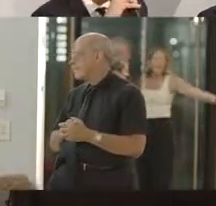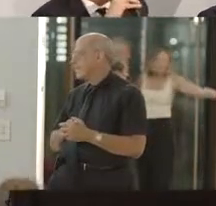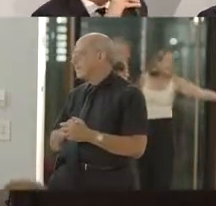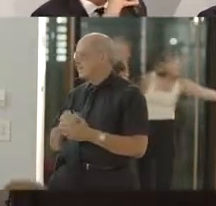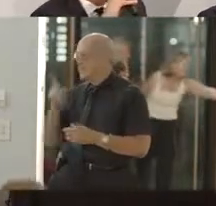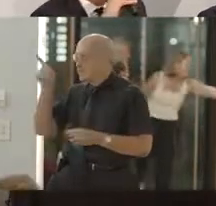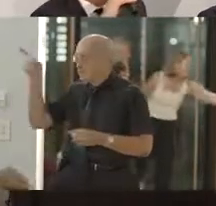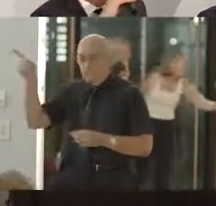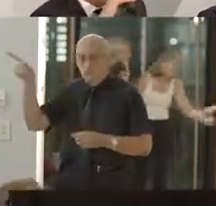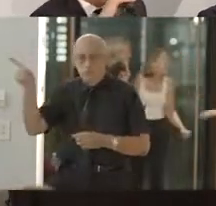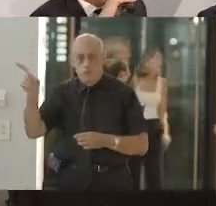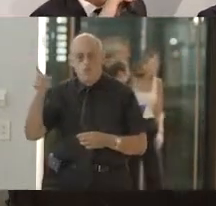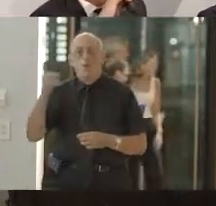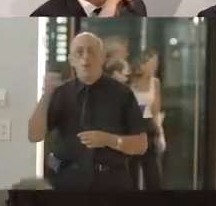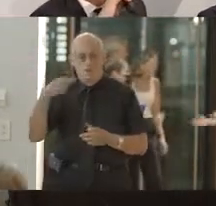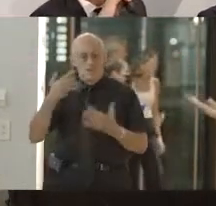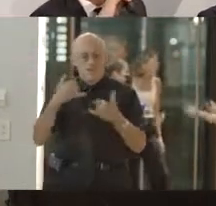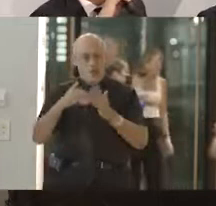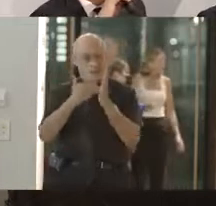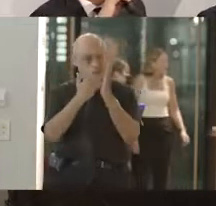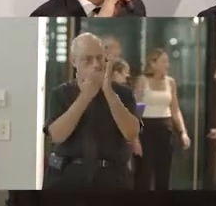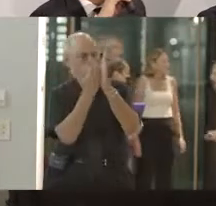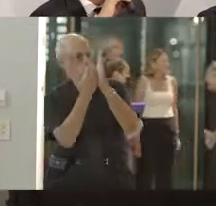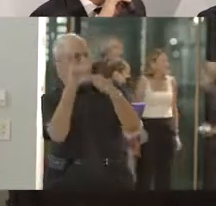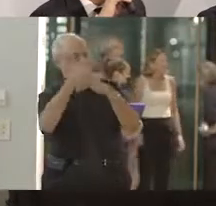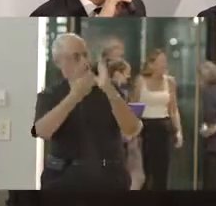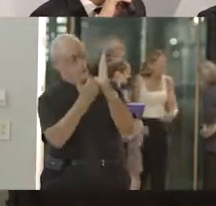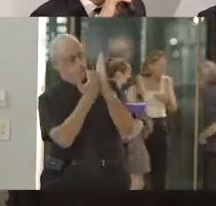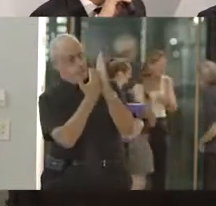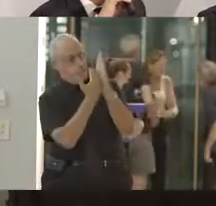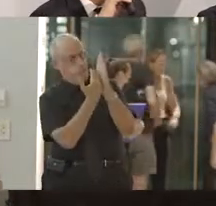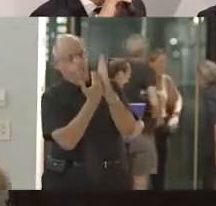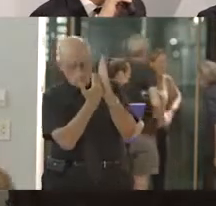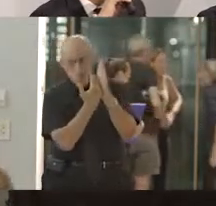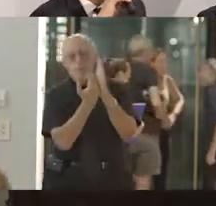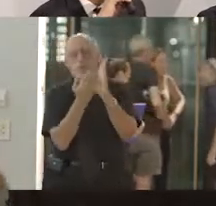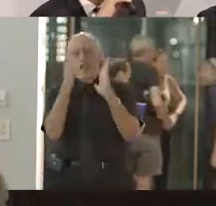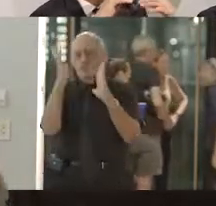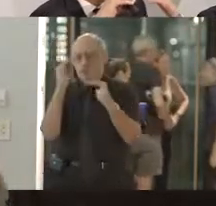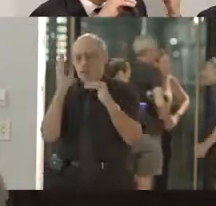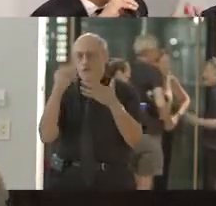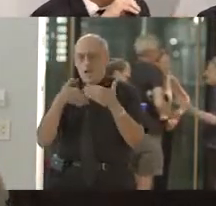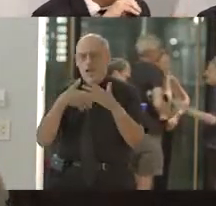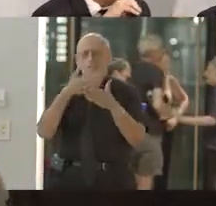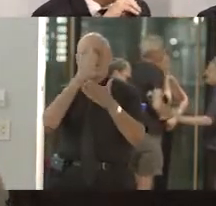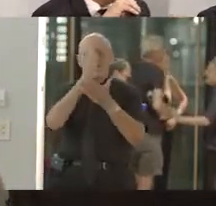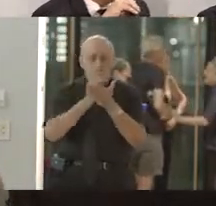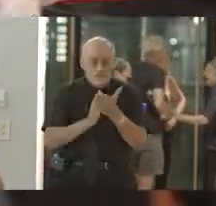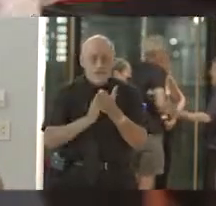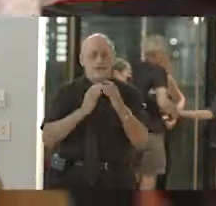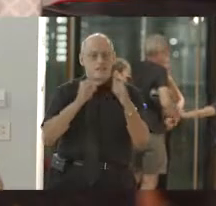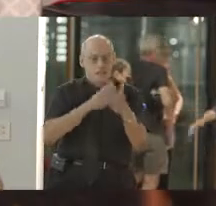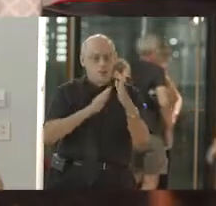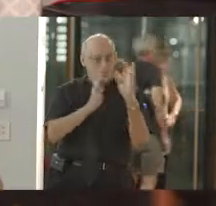So we are obviously very early in this process. We do expect that there will be a phased approach to